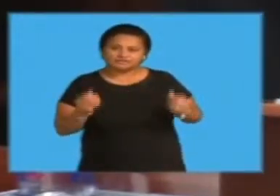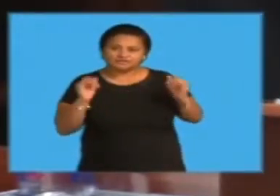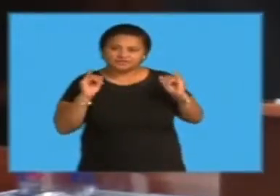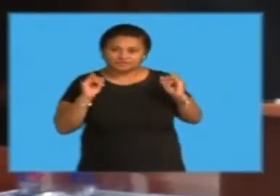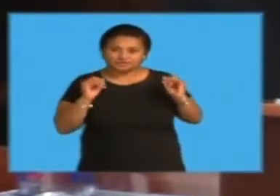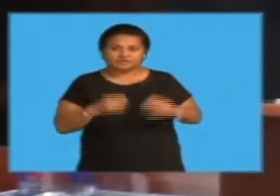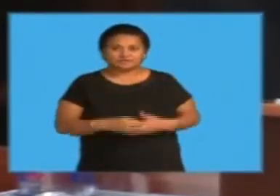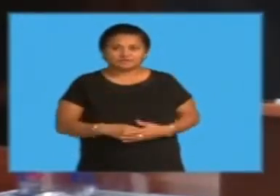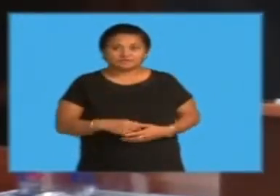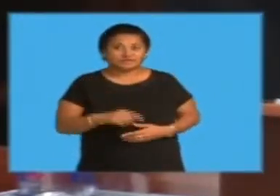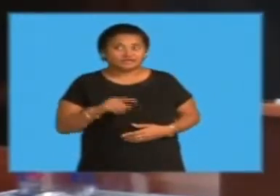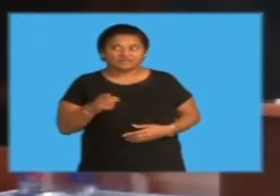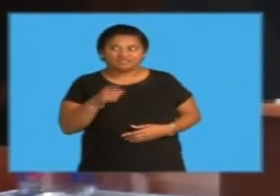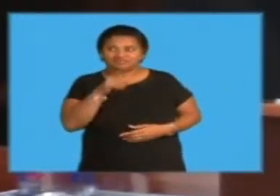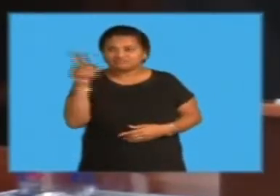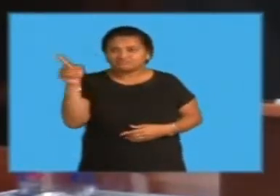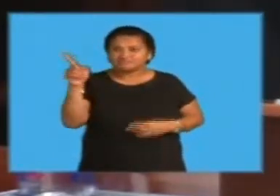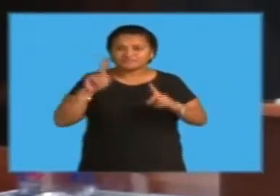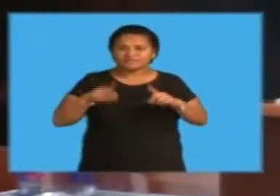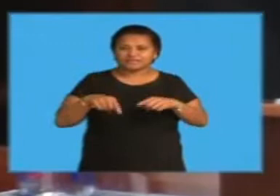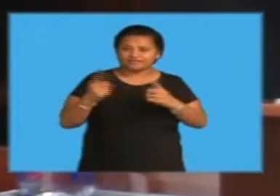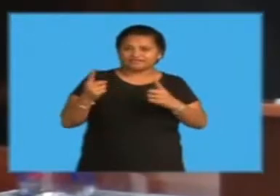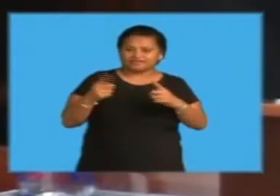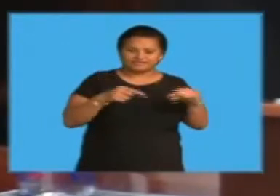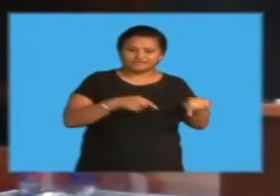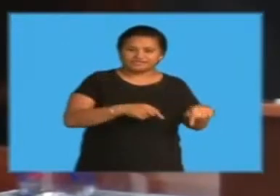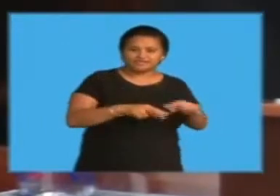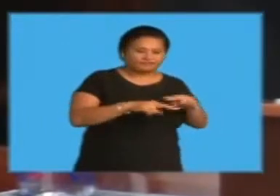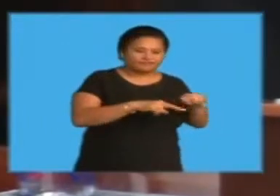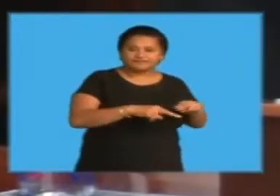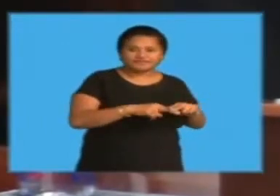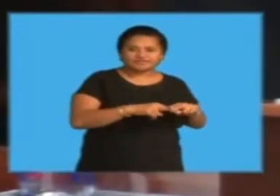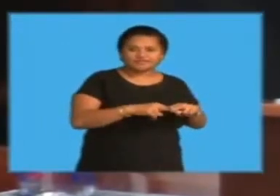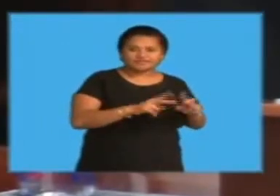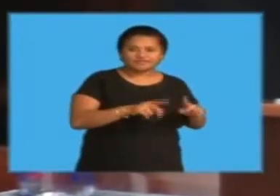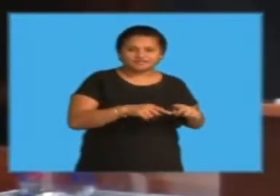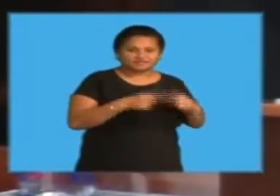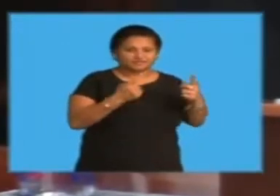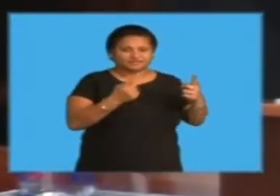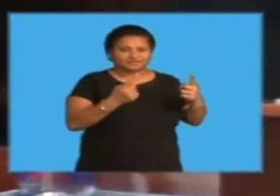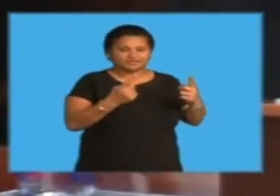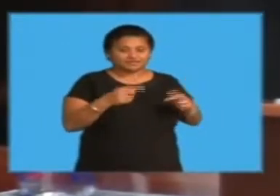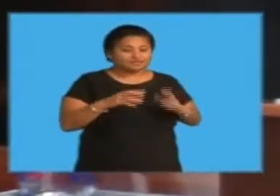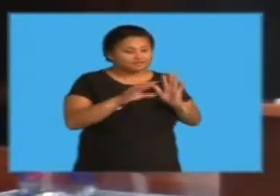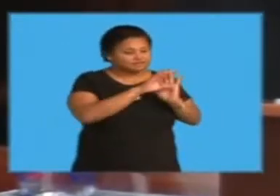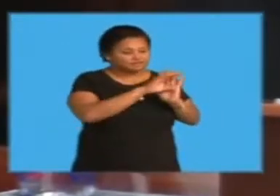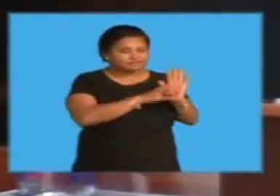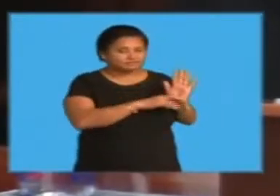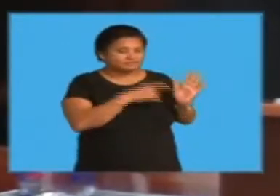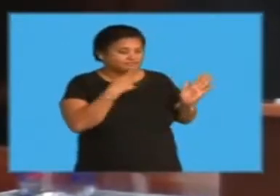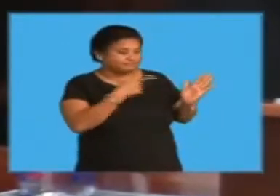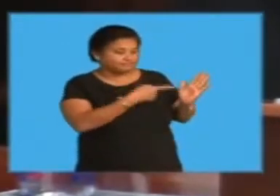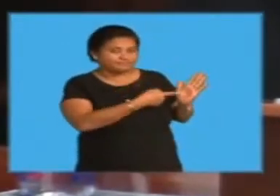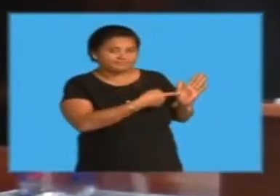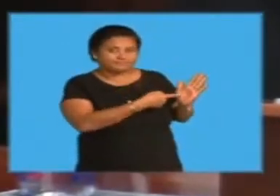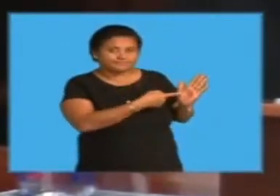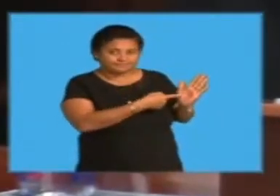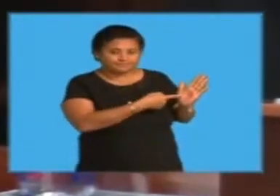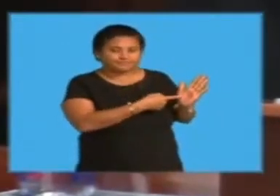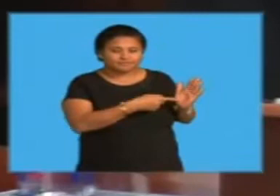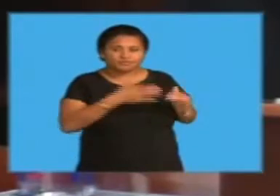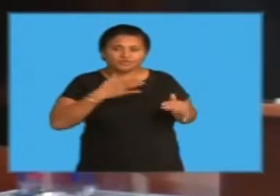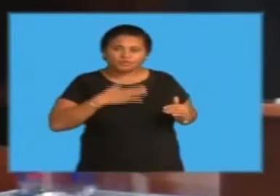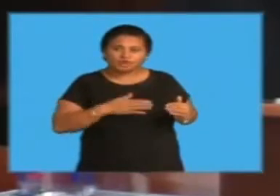Fiji. The Constitution gives us a way to live together, to govern and to make decisions. In